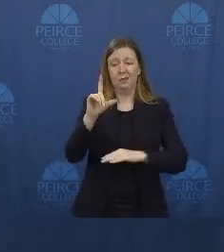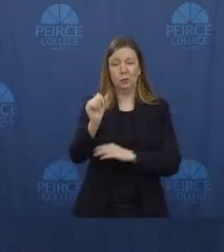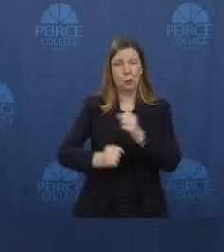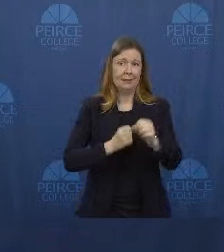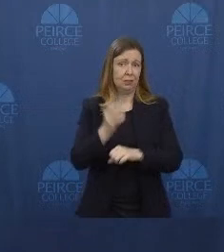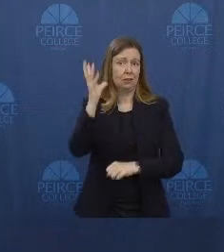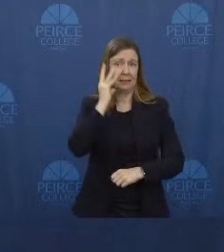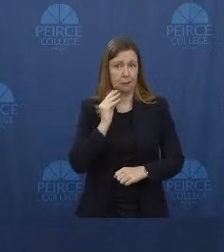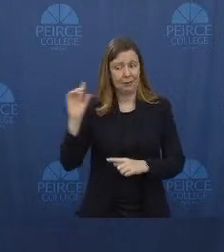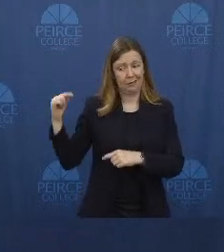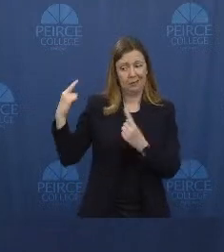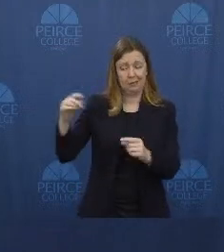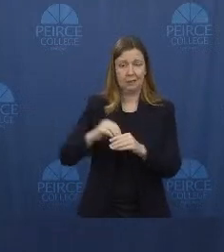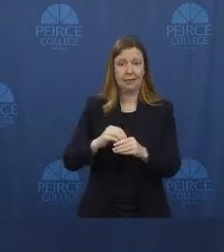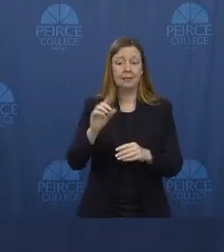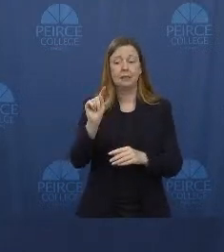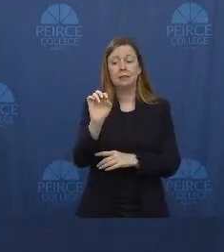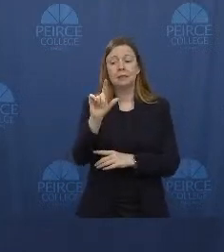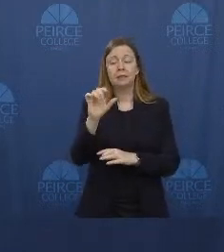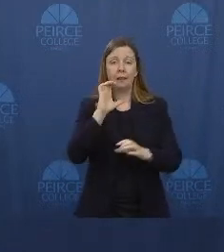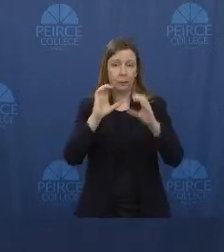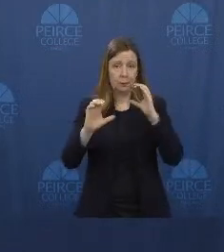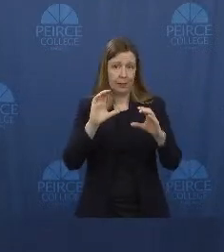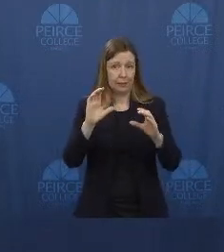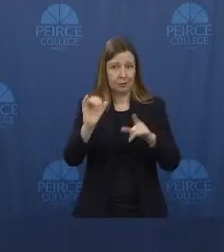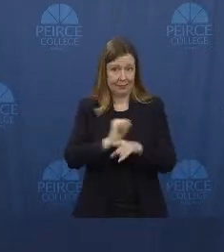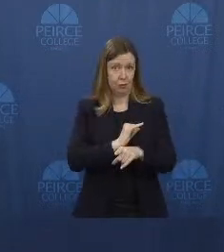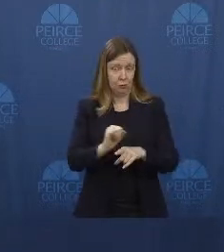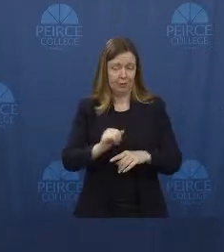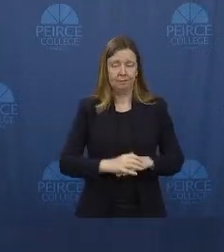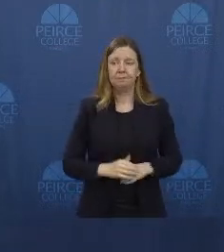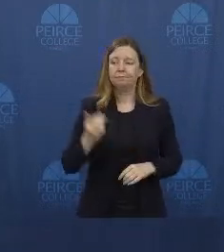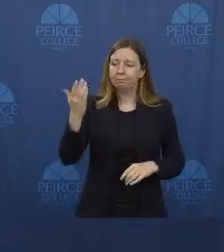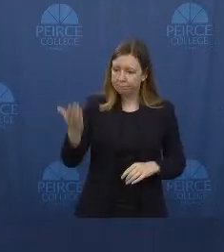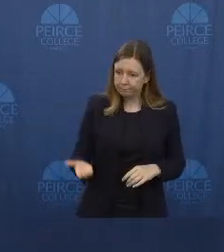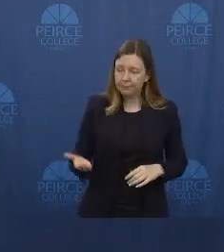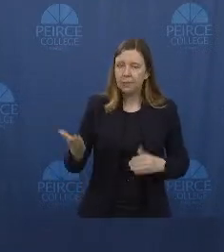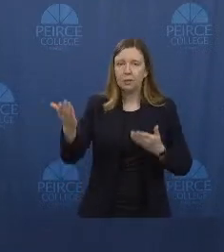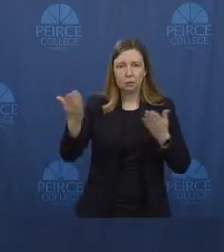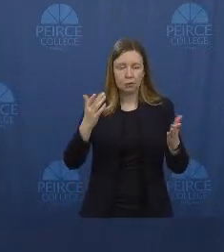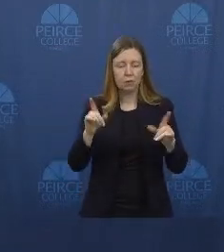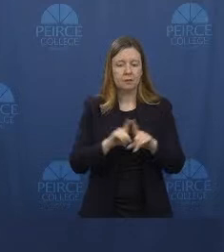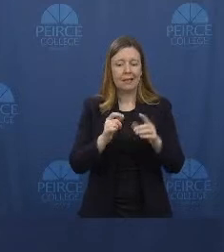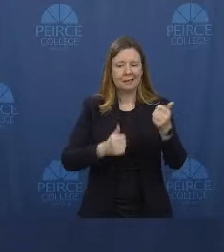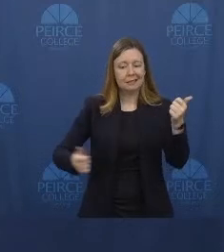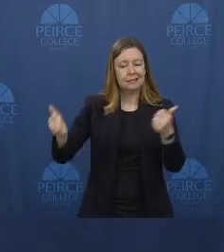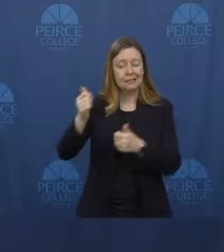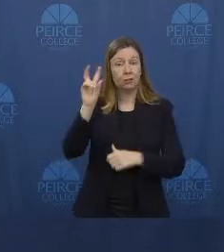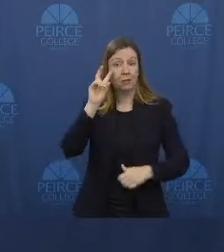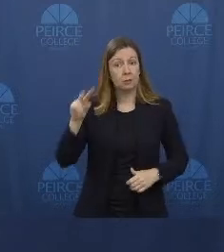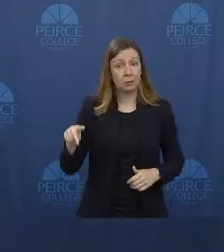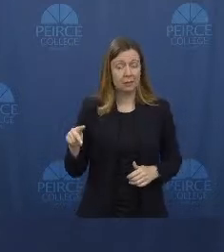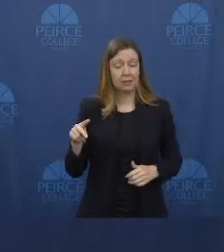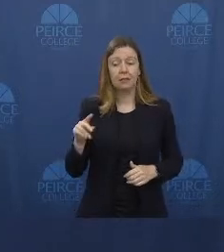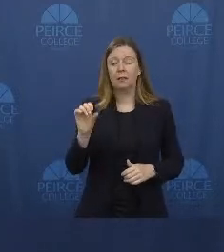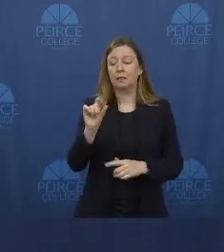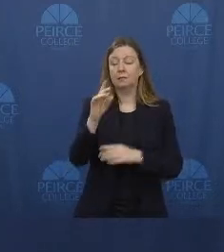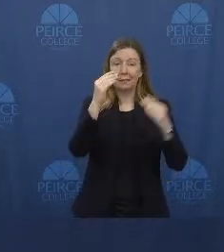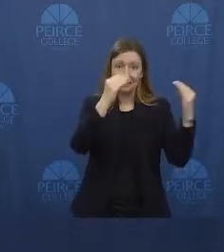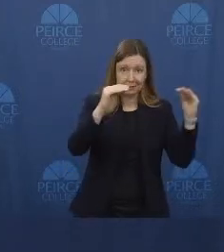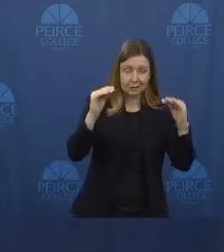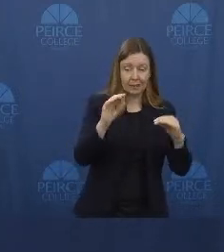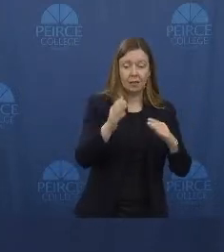of experience in the telecommunications industry. She currently serves as Senior Vice President of Sales